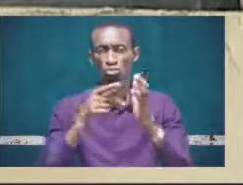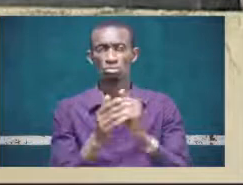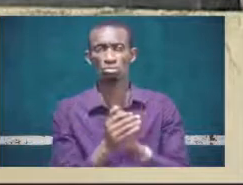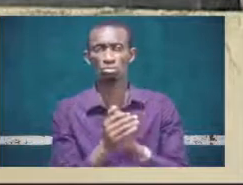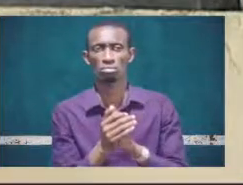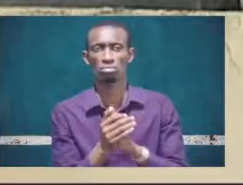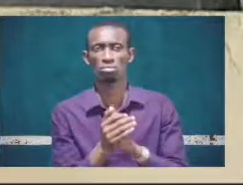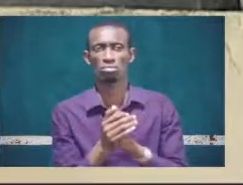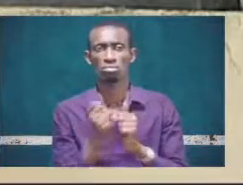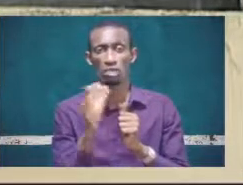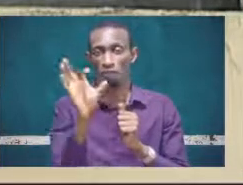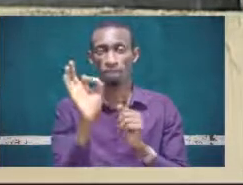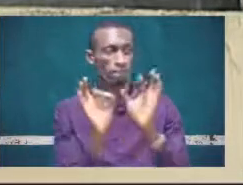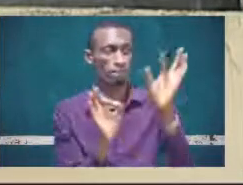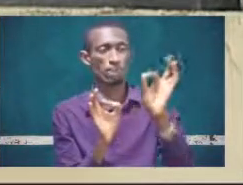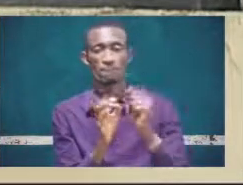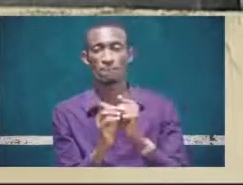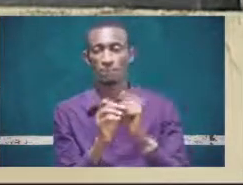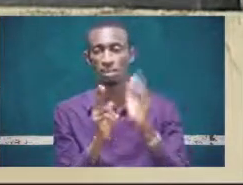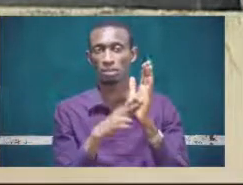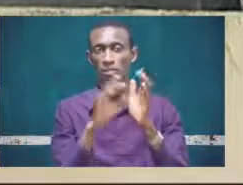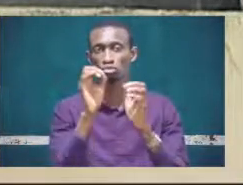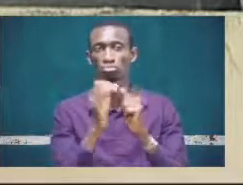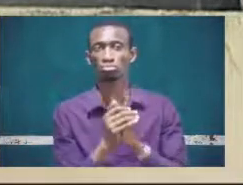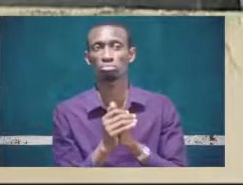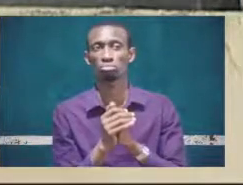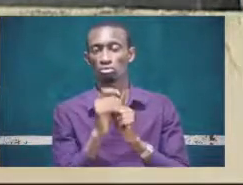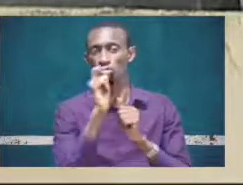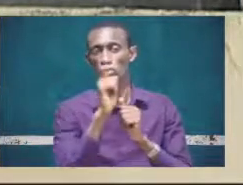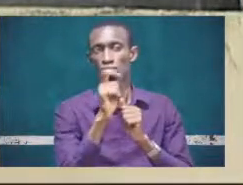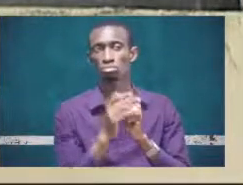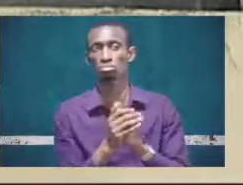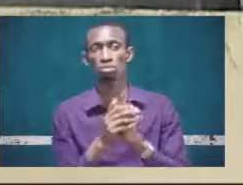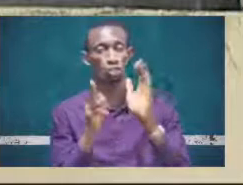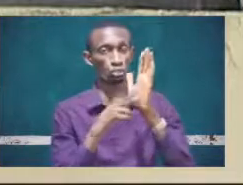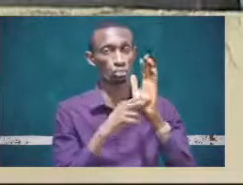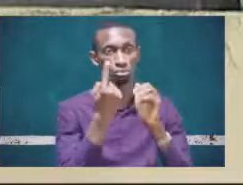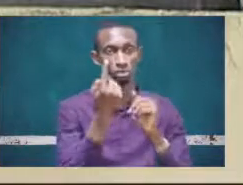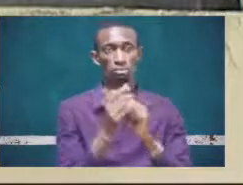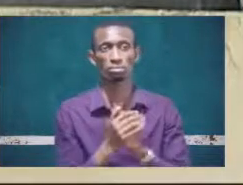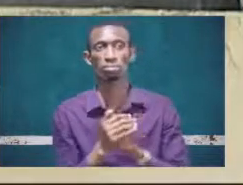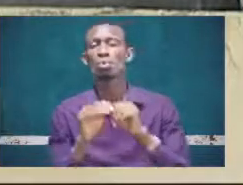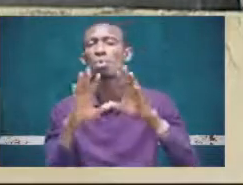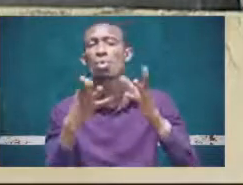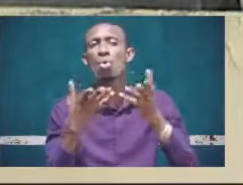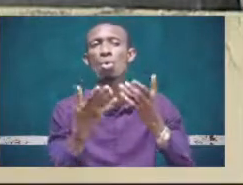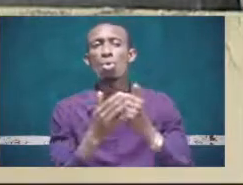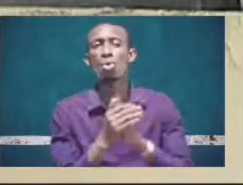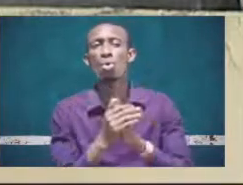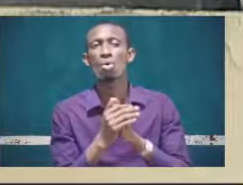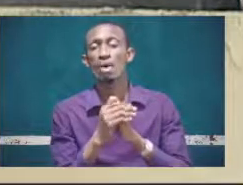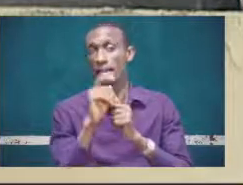to equate each factor to 0. Here I'll be having x equals 1, or x is equal